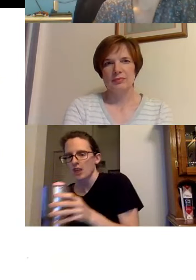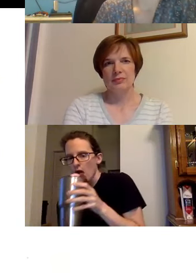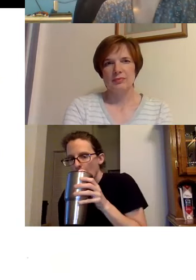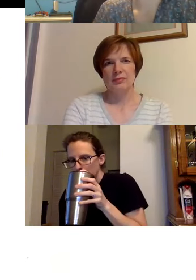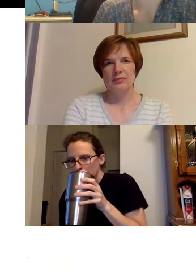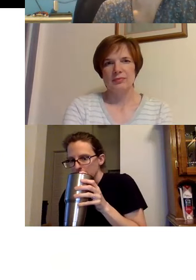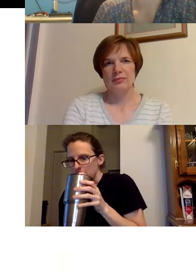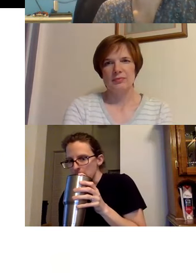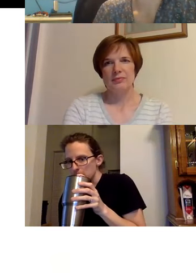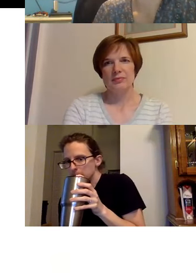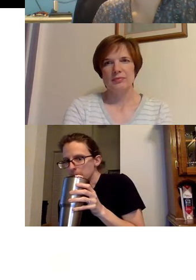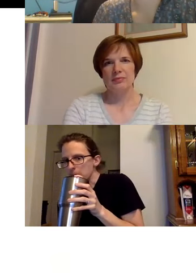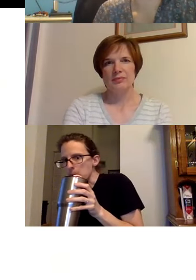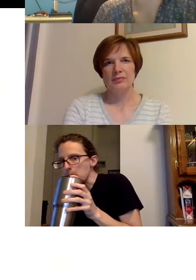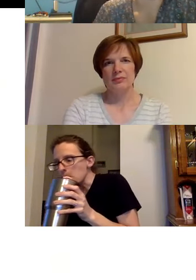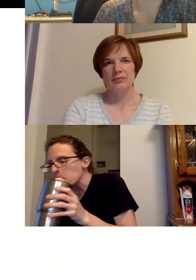seed to seal.